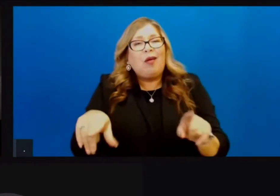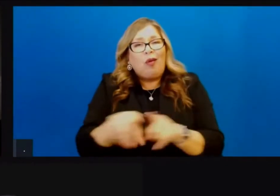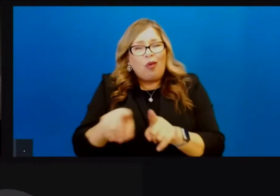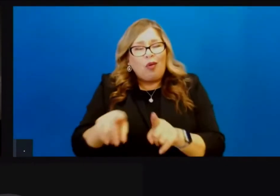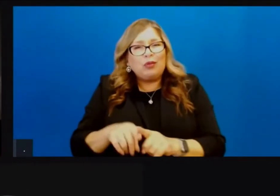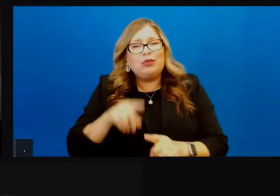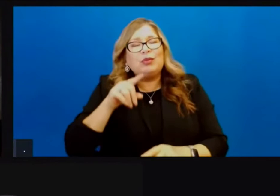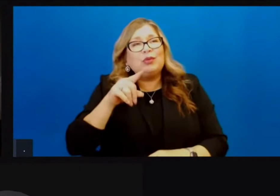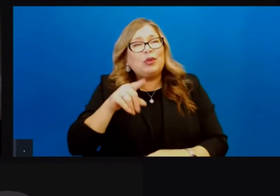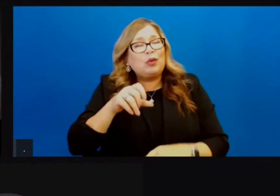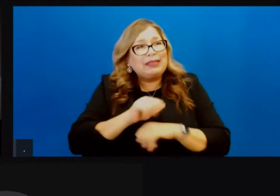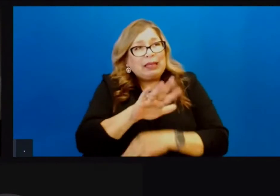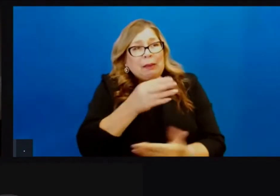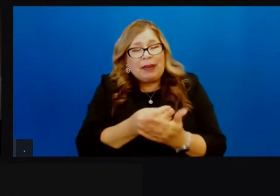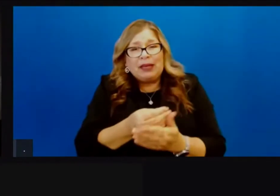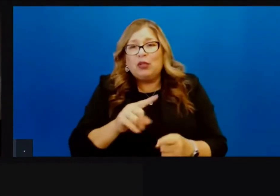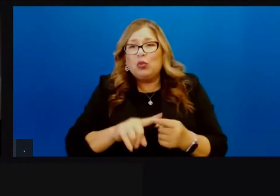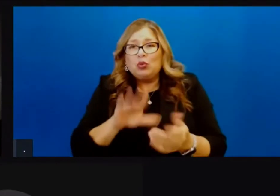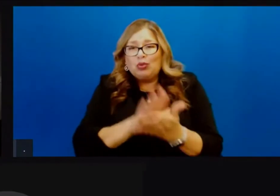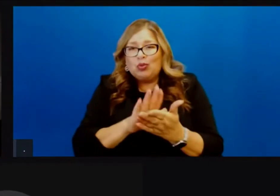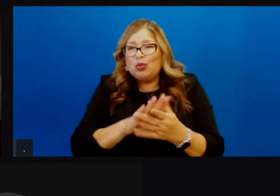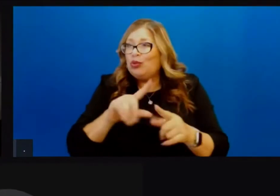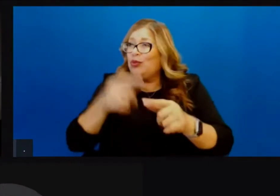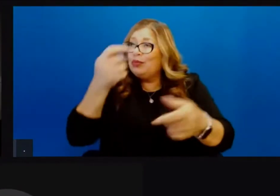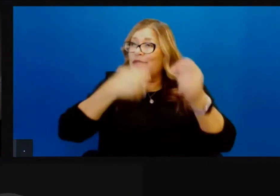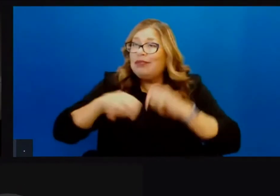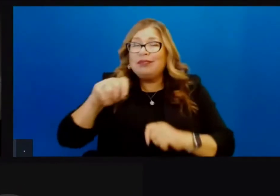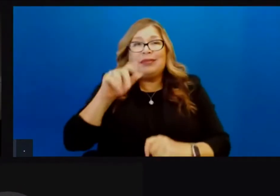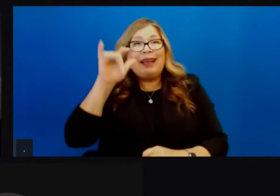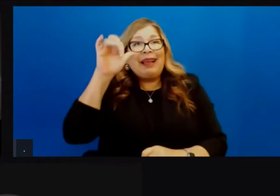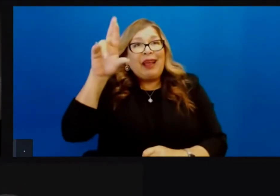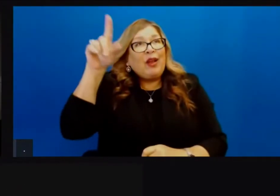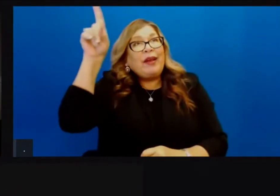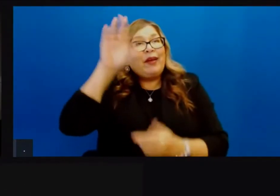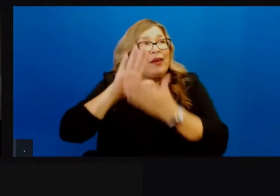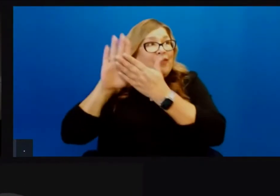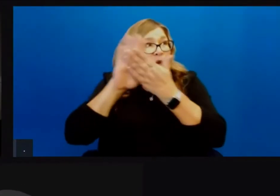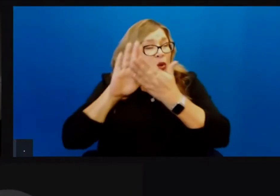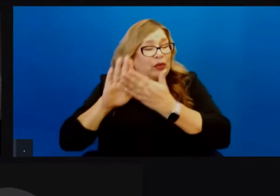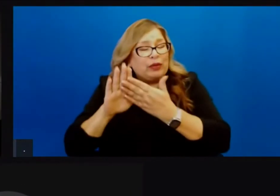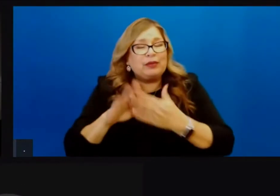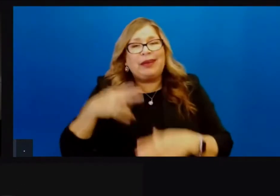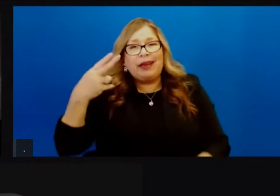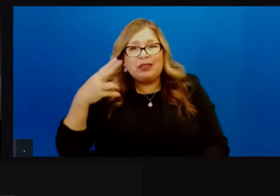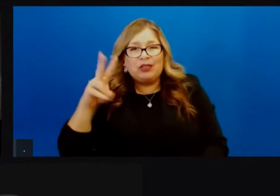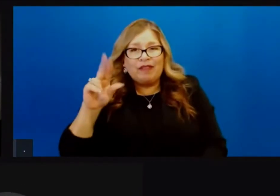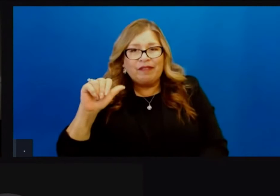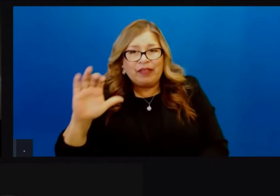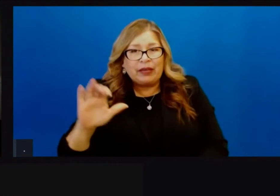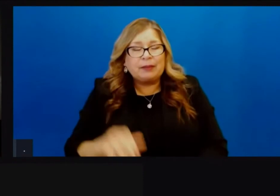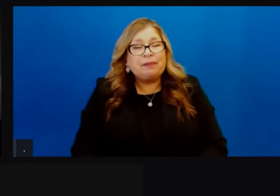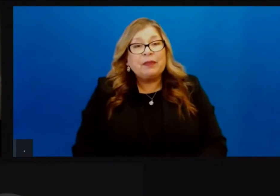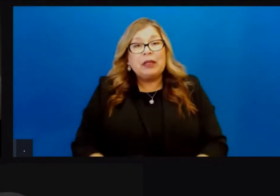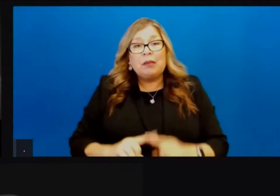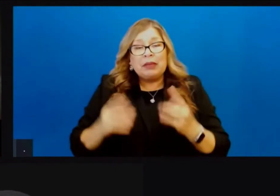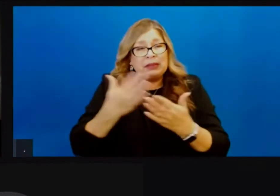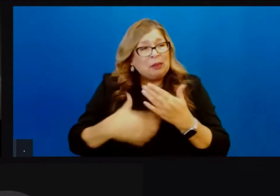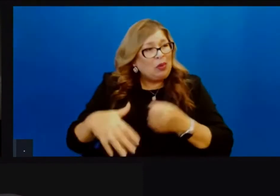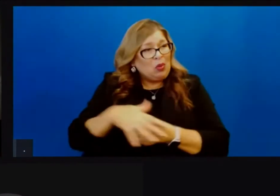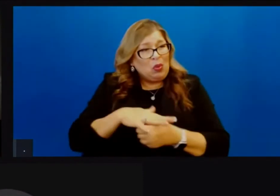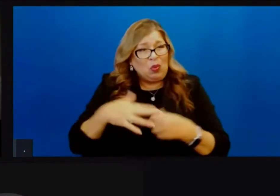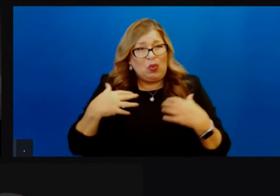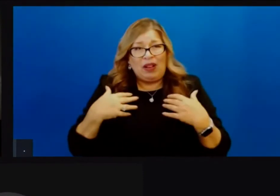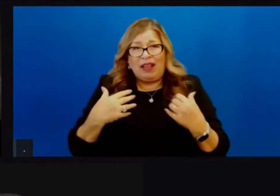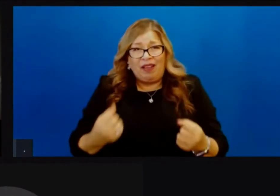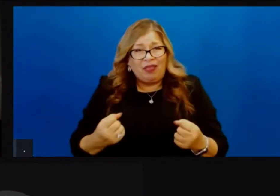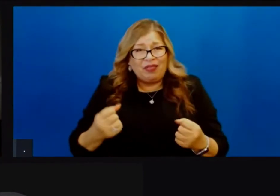HVAC systems and install some air purifications. And I've been hearing from some local health experts that they're just kind of